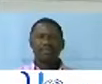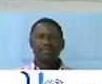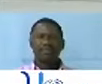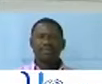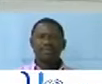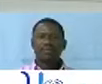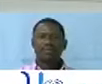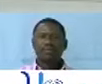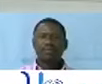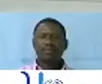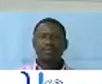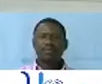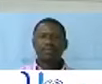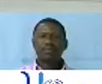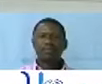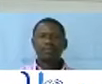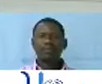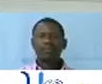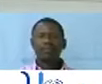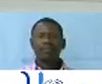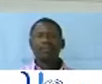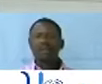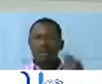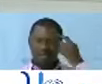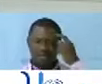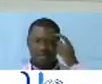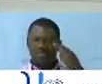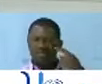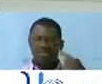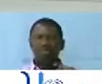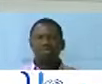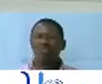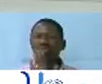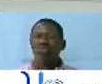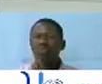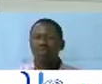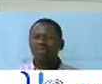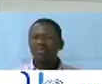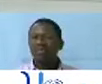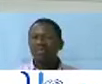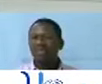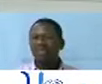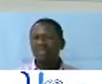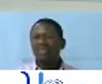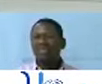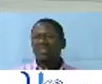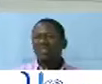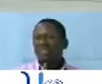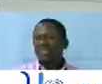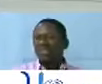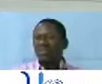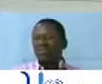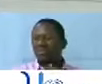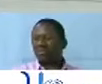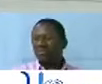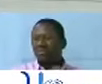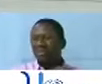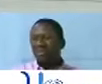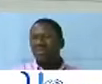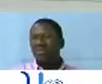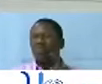I think it was a manifestation of the intent of the president.